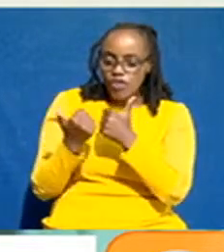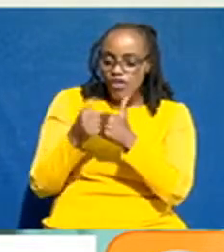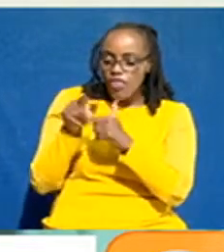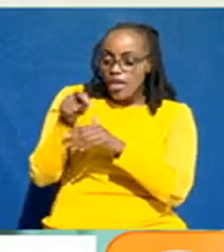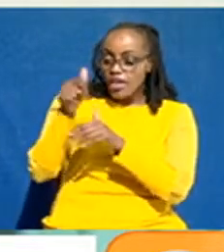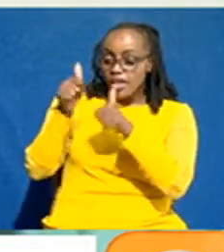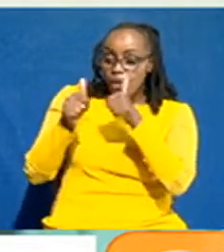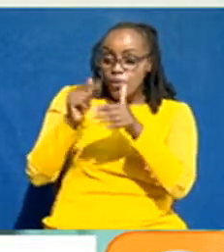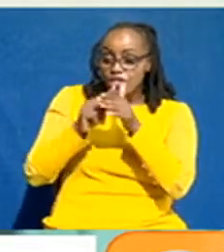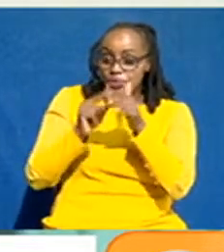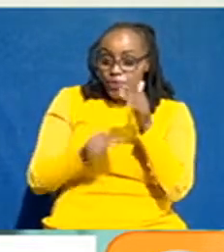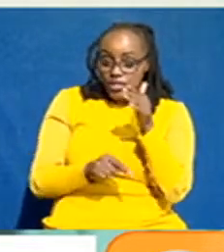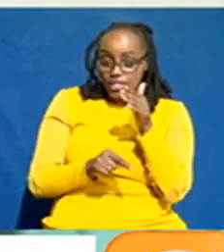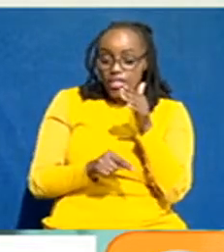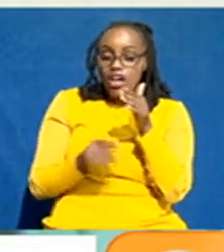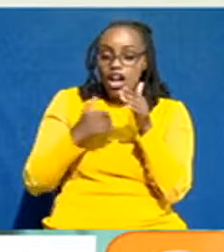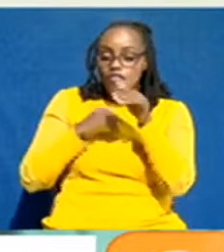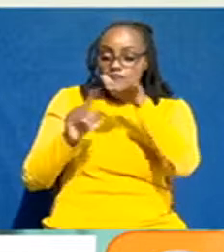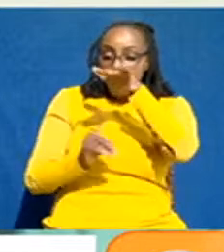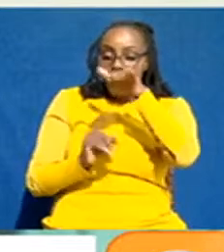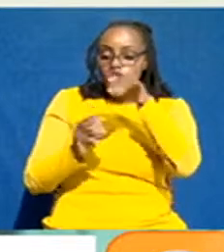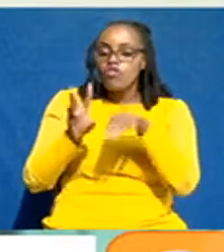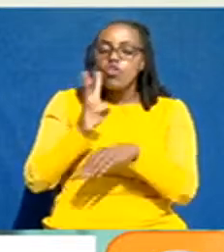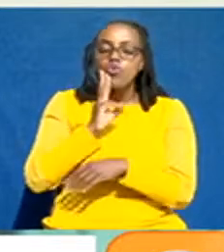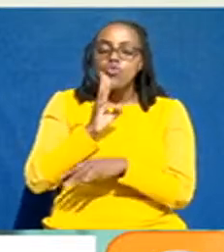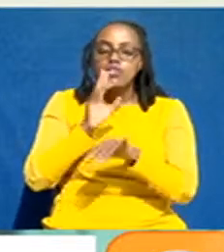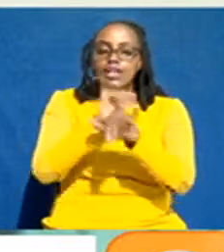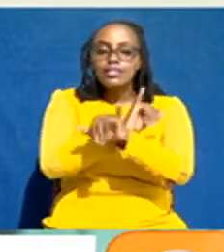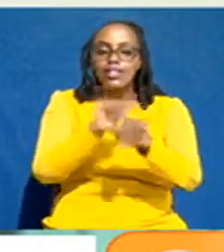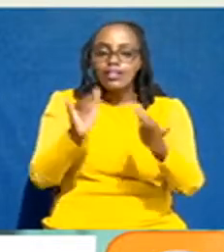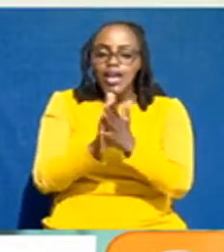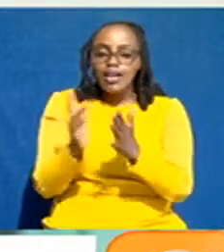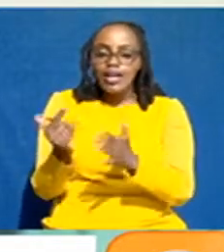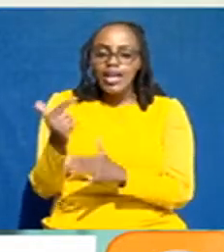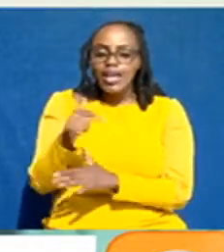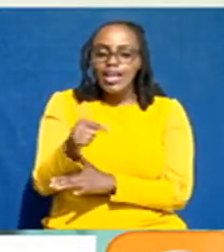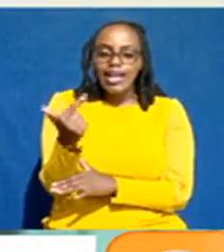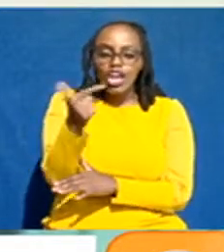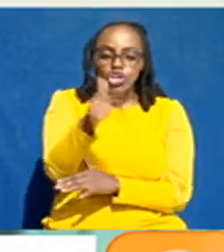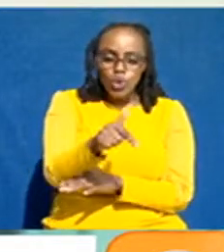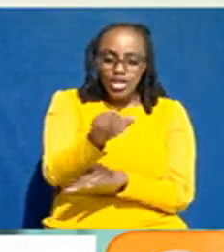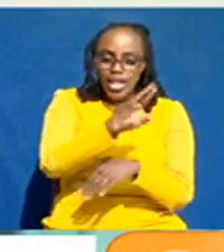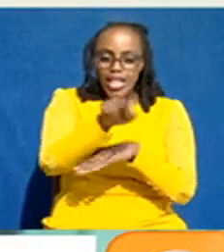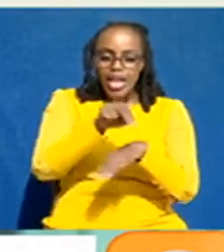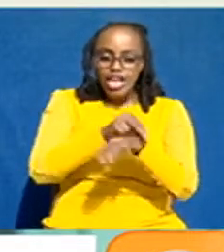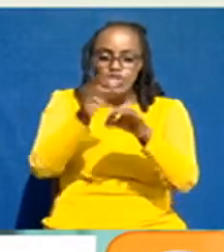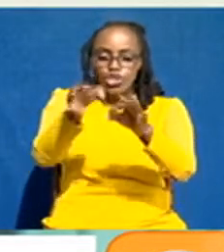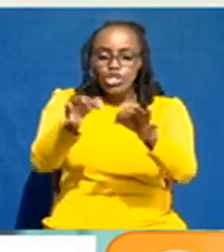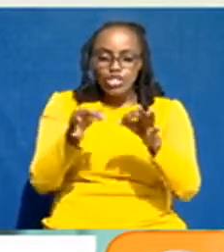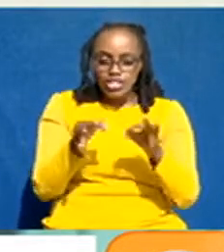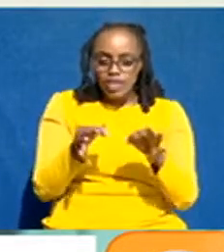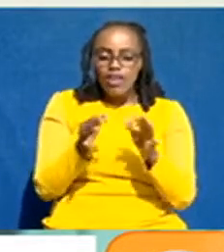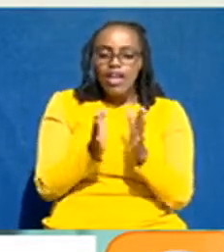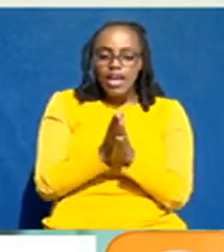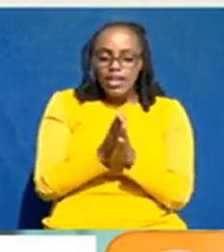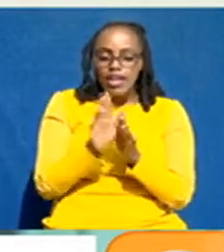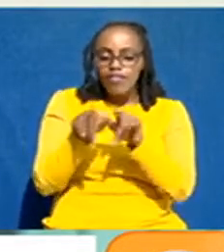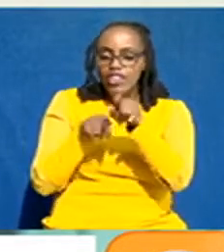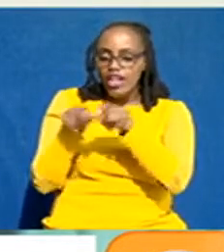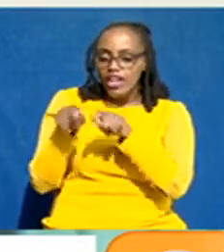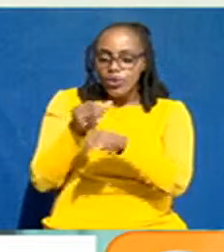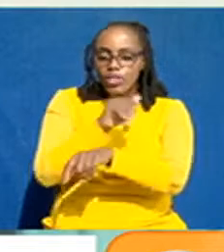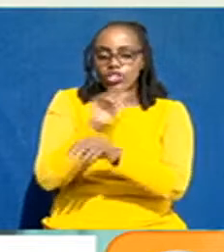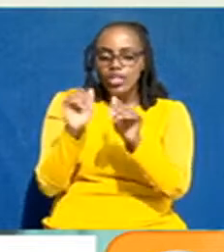being our Ministry of Water, Sanitation and Irrigation, the National Treasury, regulatory